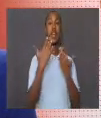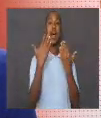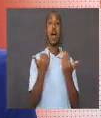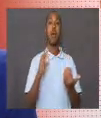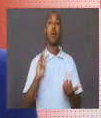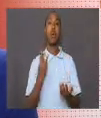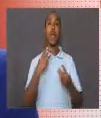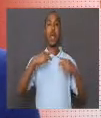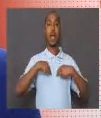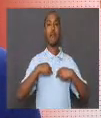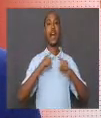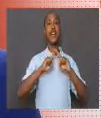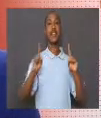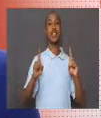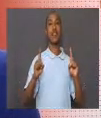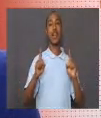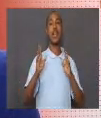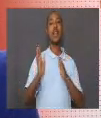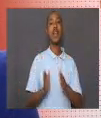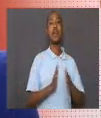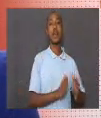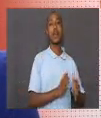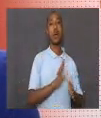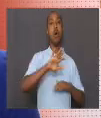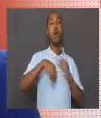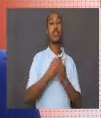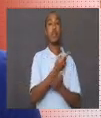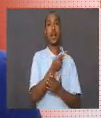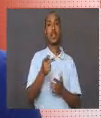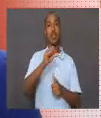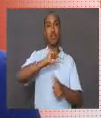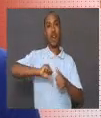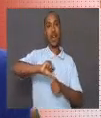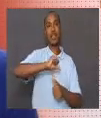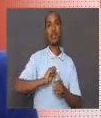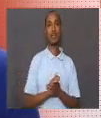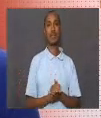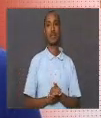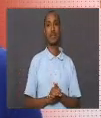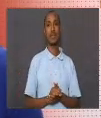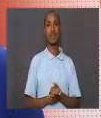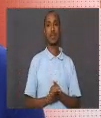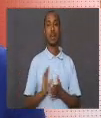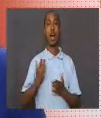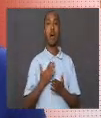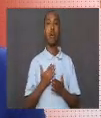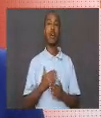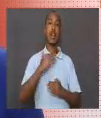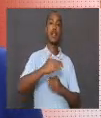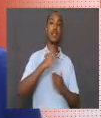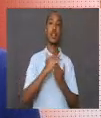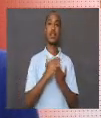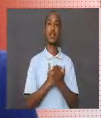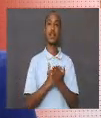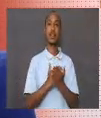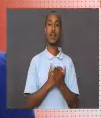Now we have identified and labeled all the particles of an atom. Our next lesson will explore the